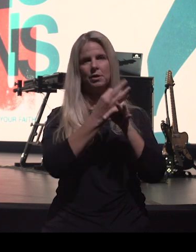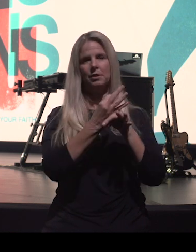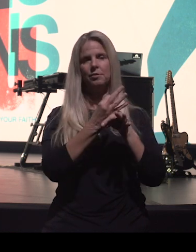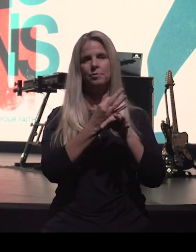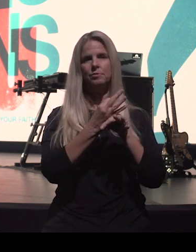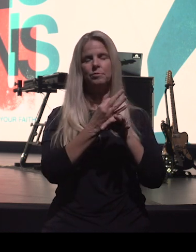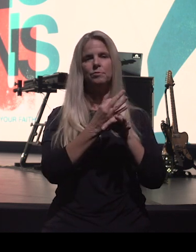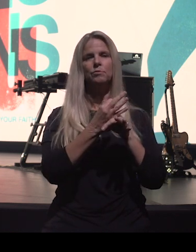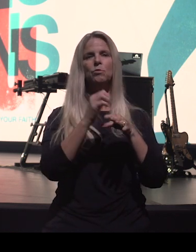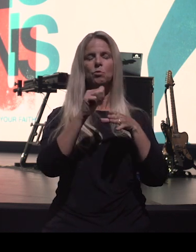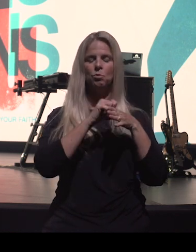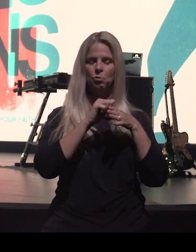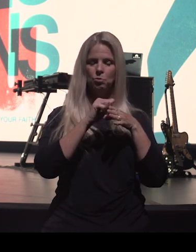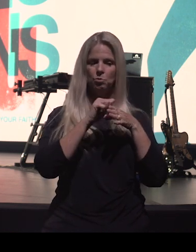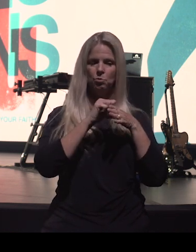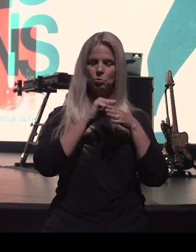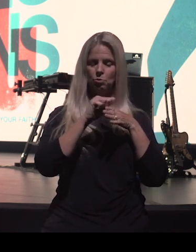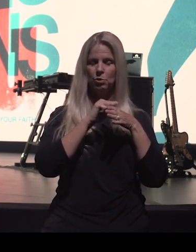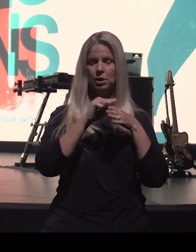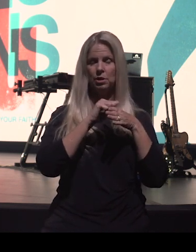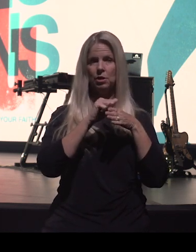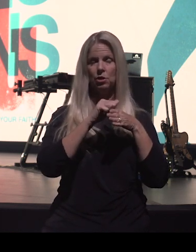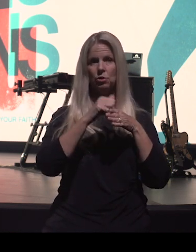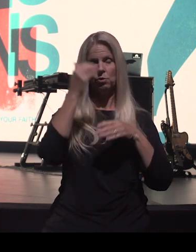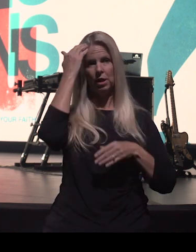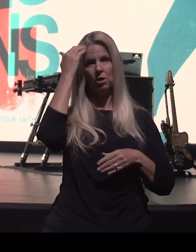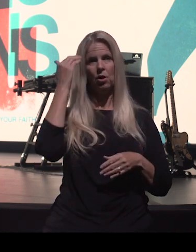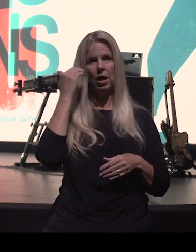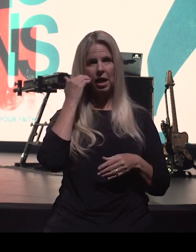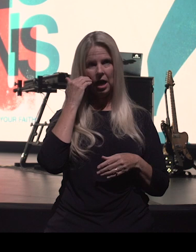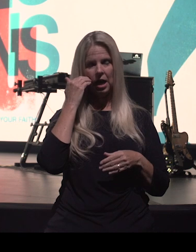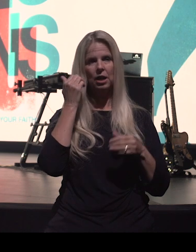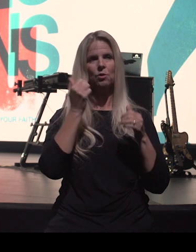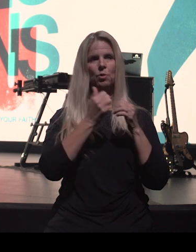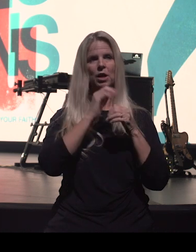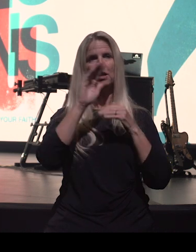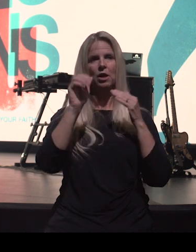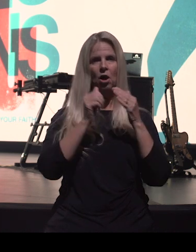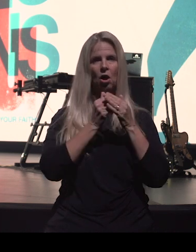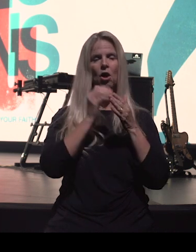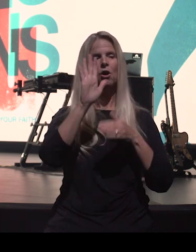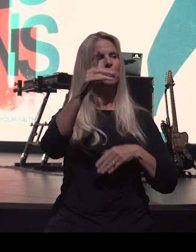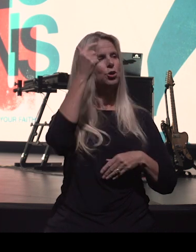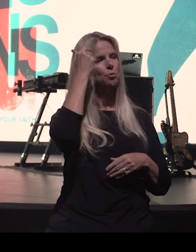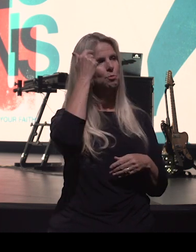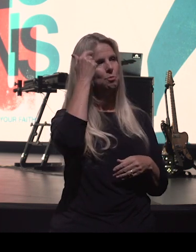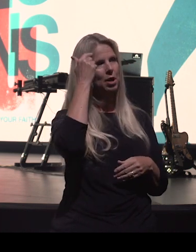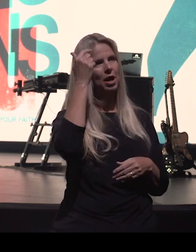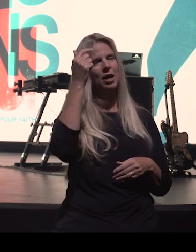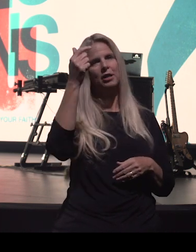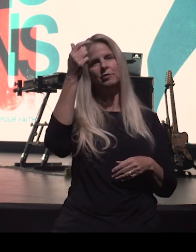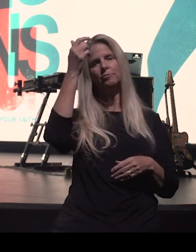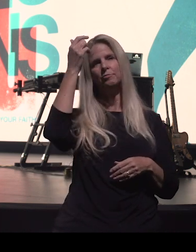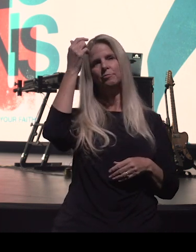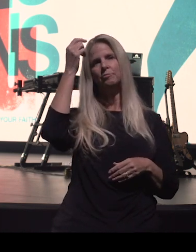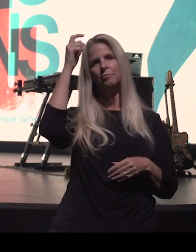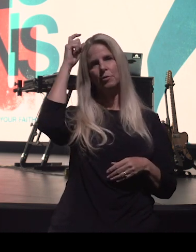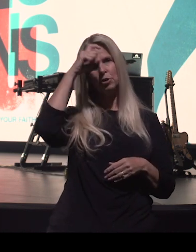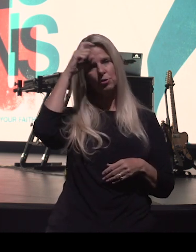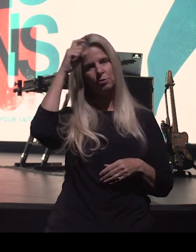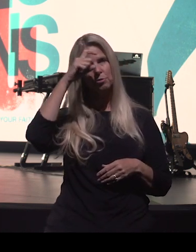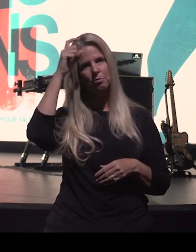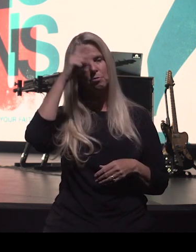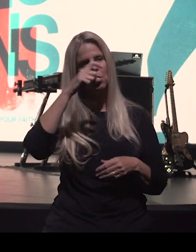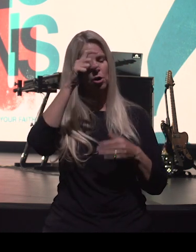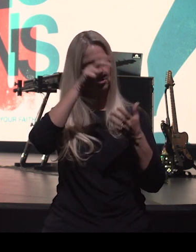our head, right? We love the Lord your God with all your mind. Your head represents your mind and your intelligence and growing, right?